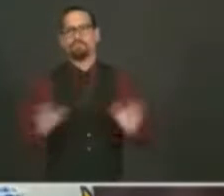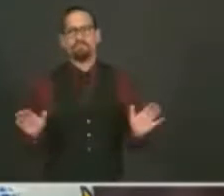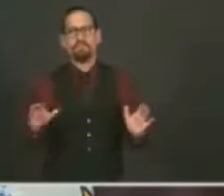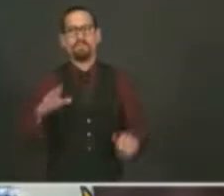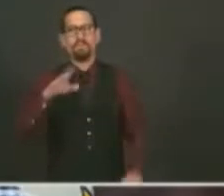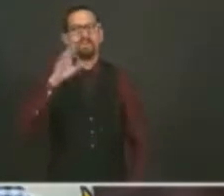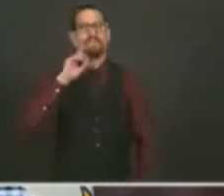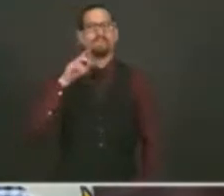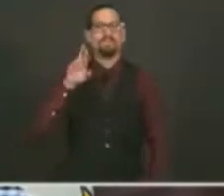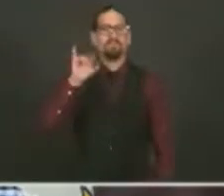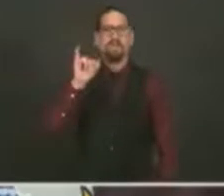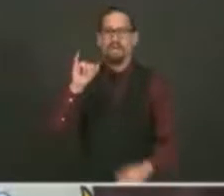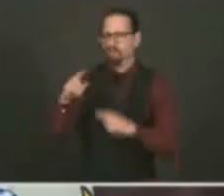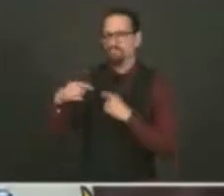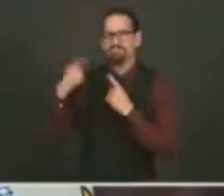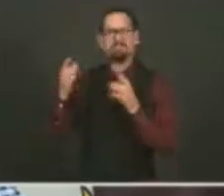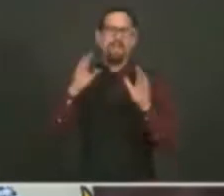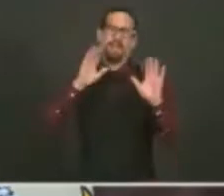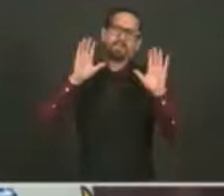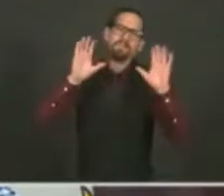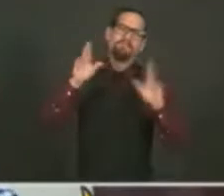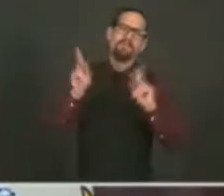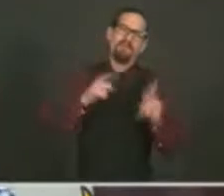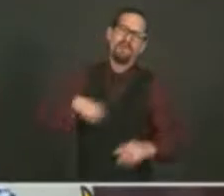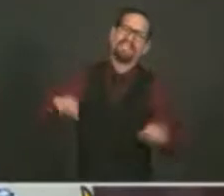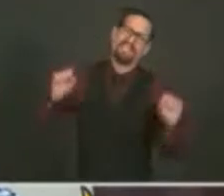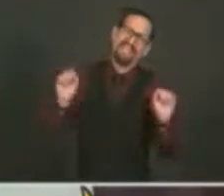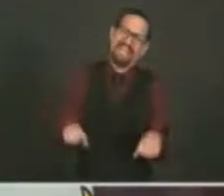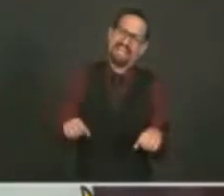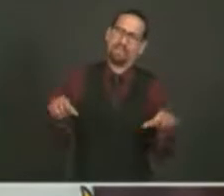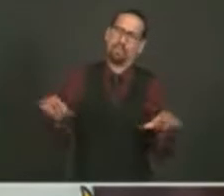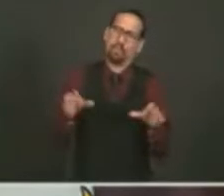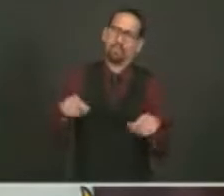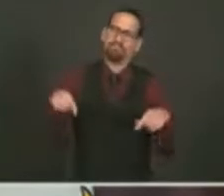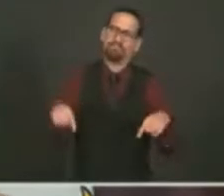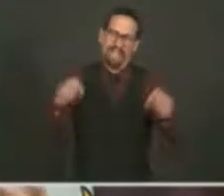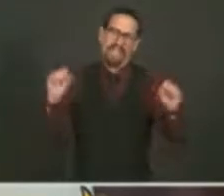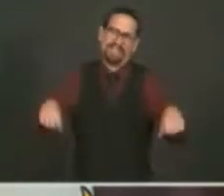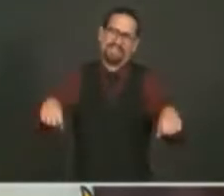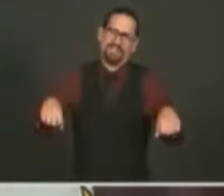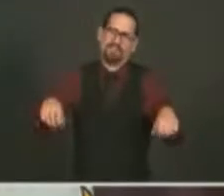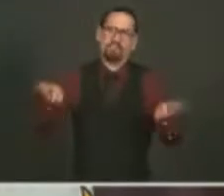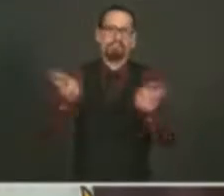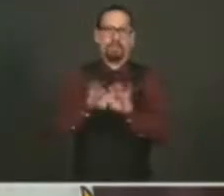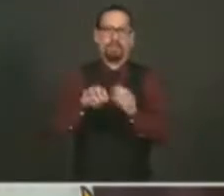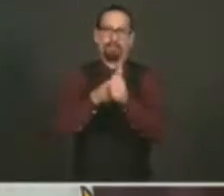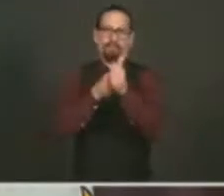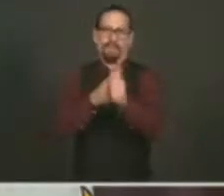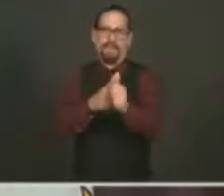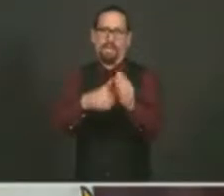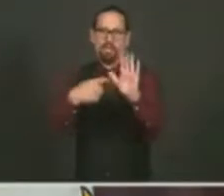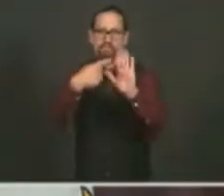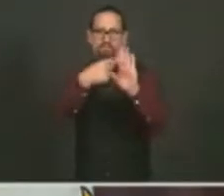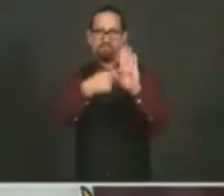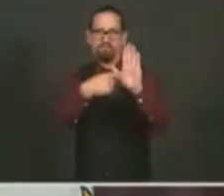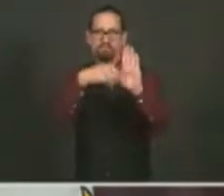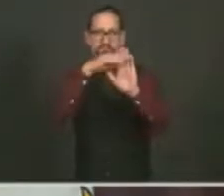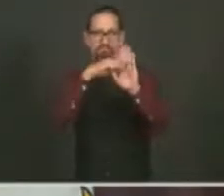far, but we have to do it. We just have to get to the business of doing it. We've let our guard down, all of